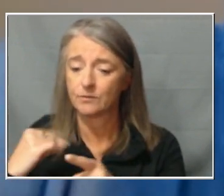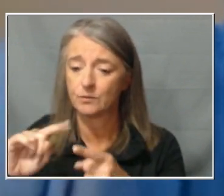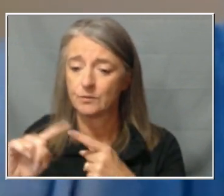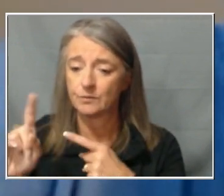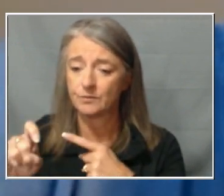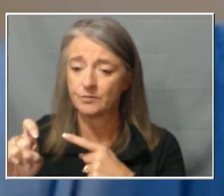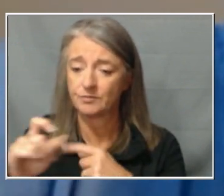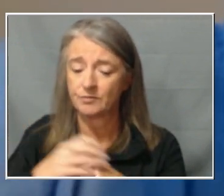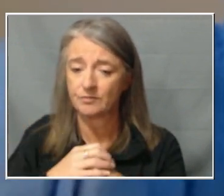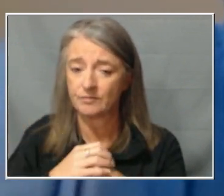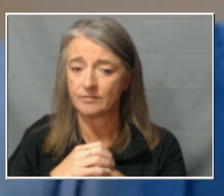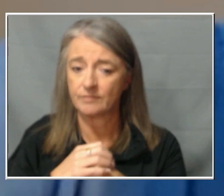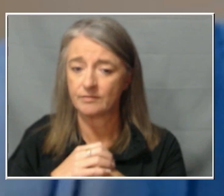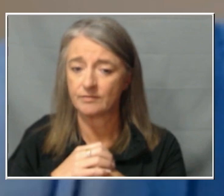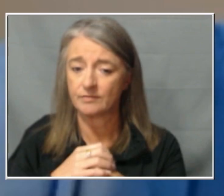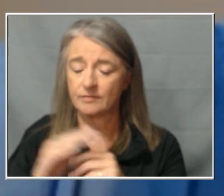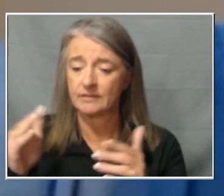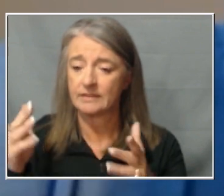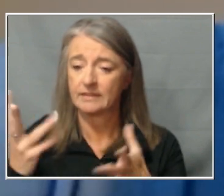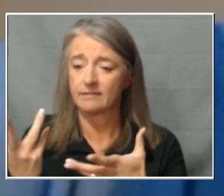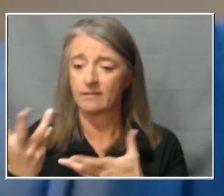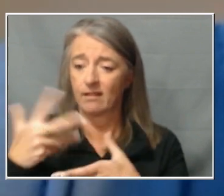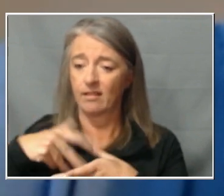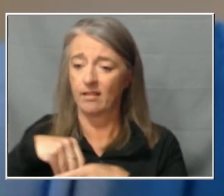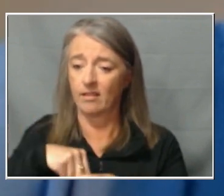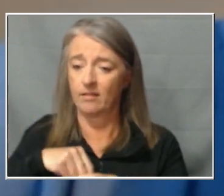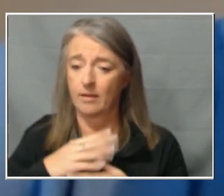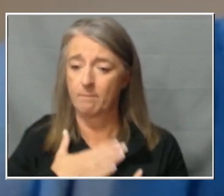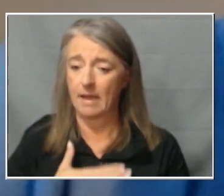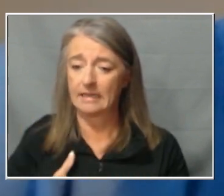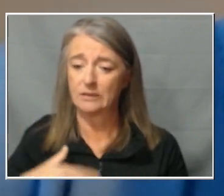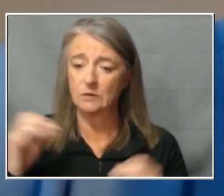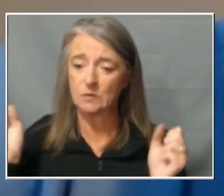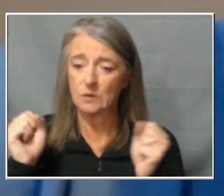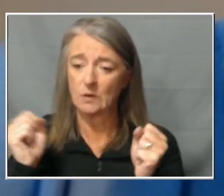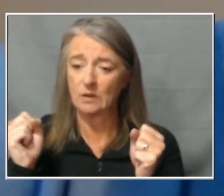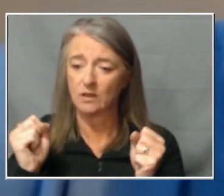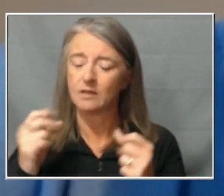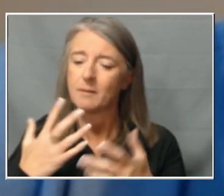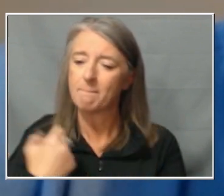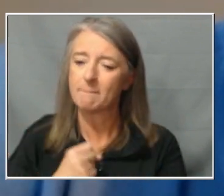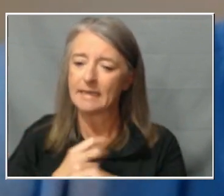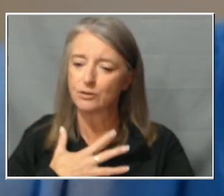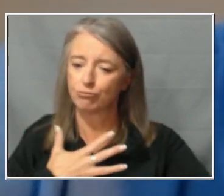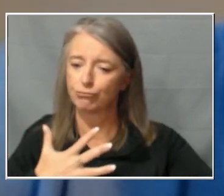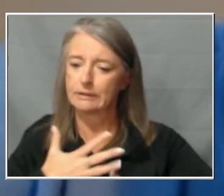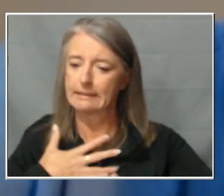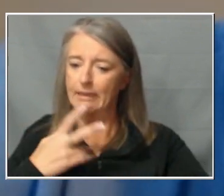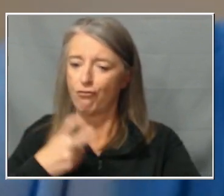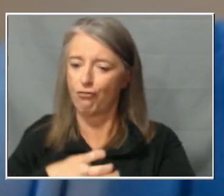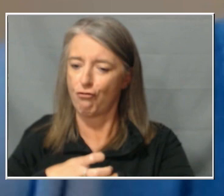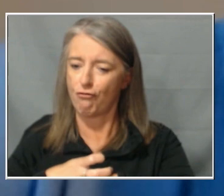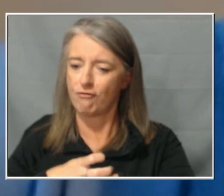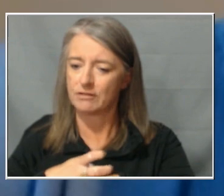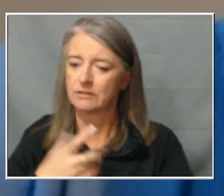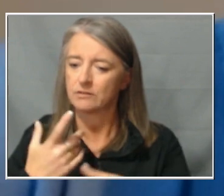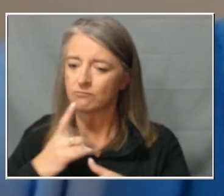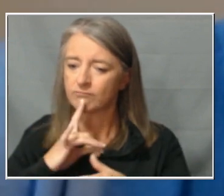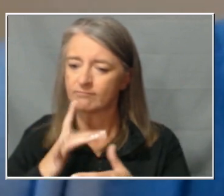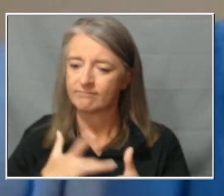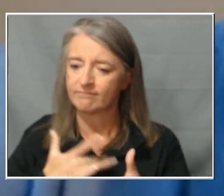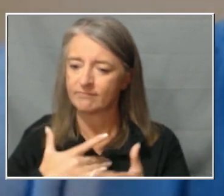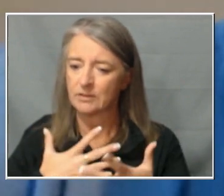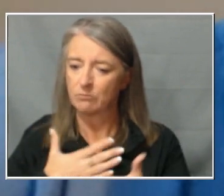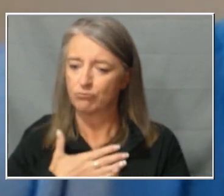When it's introduced into your body, it's so cold that it makes breathing hard. So it's almost like trying to